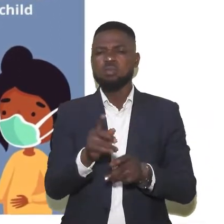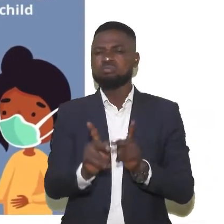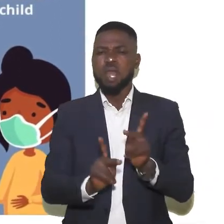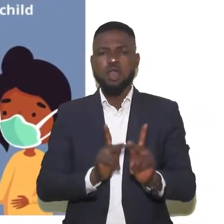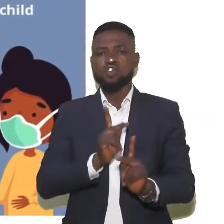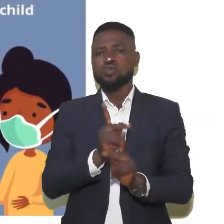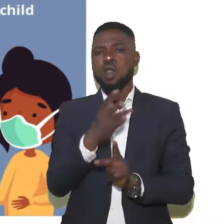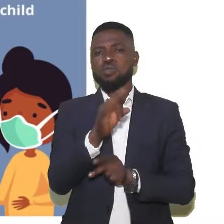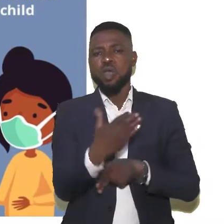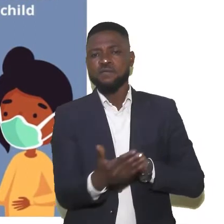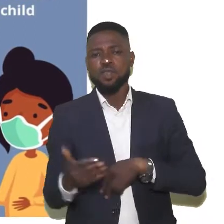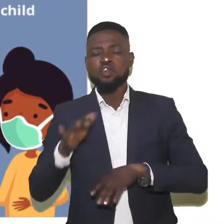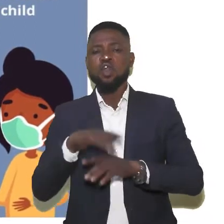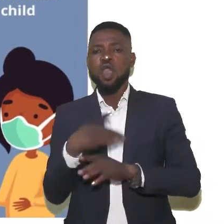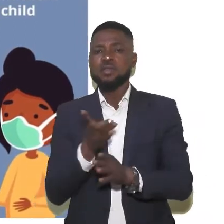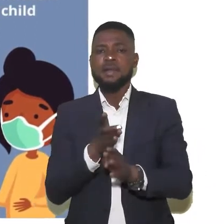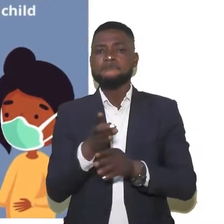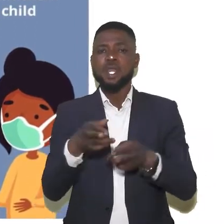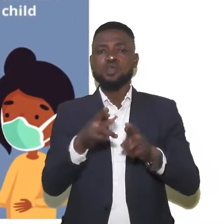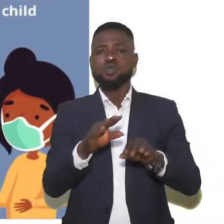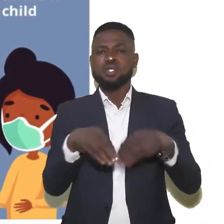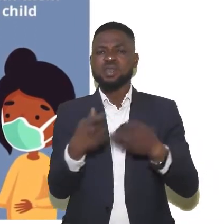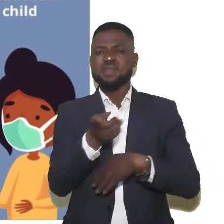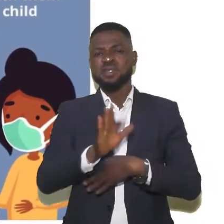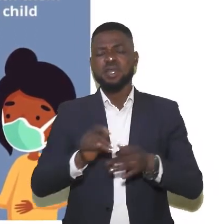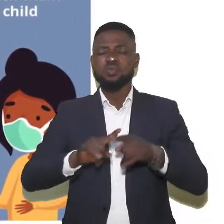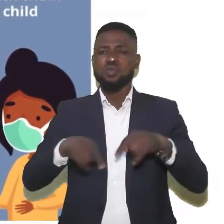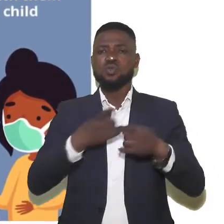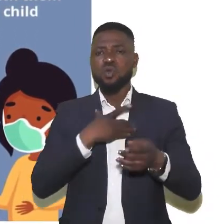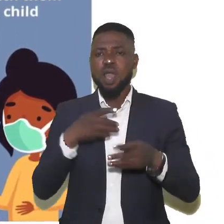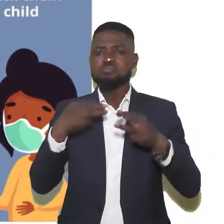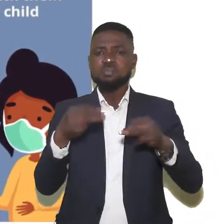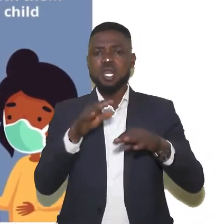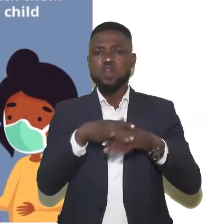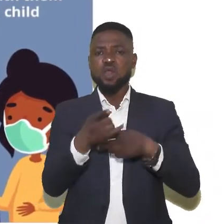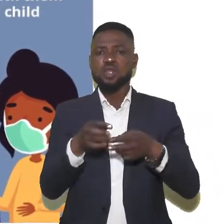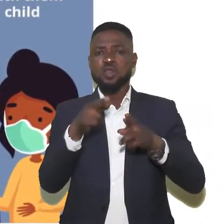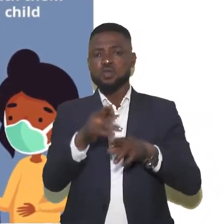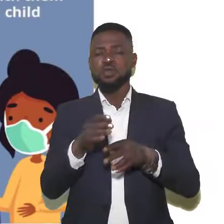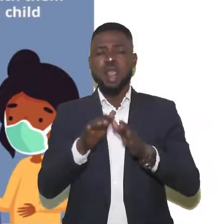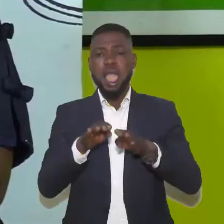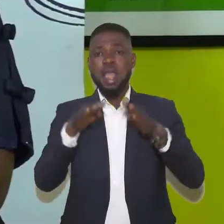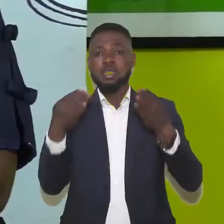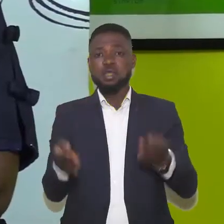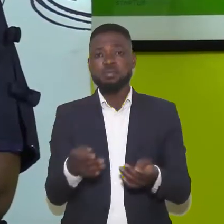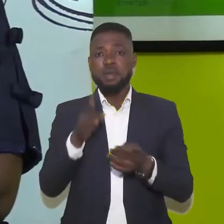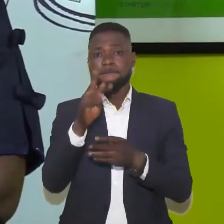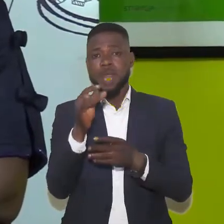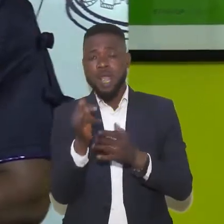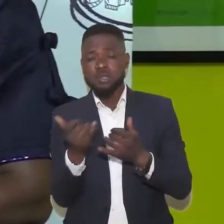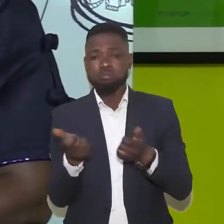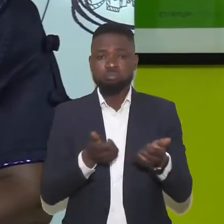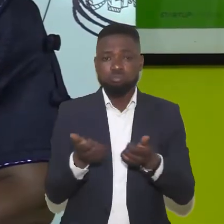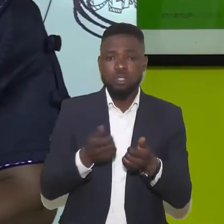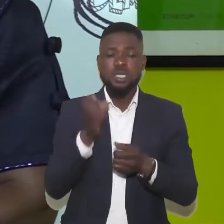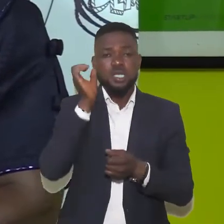all sorts of things on the main road. You give a child something to go and hawk on the main road, he's exposed to being hit by